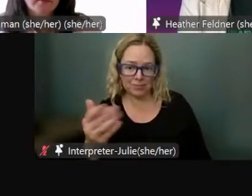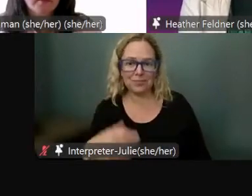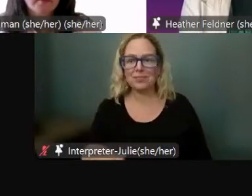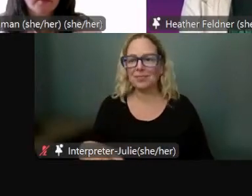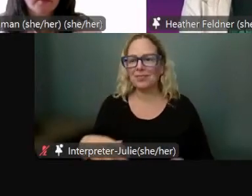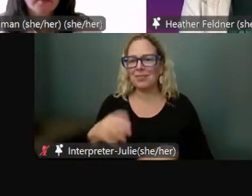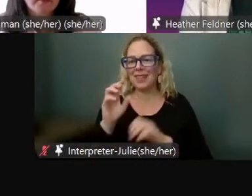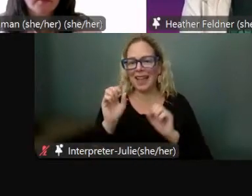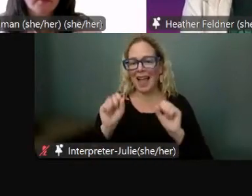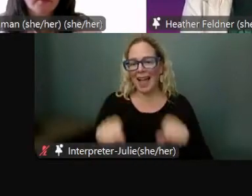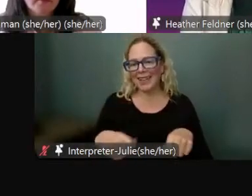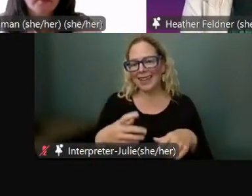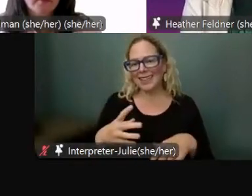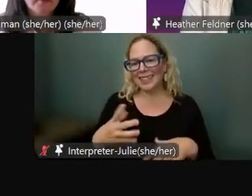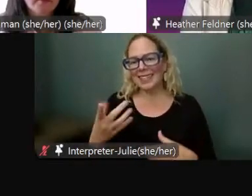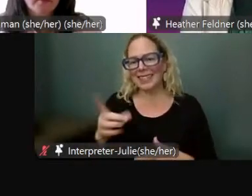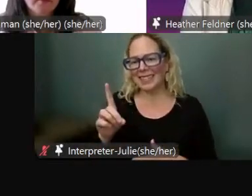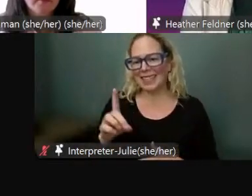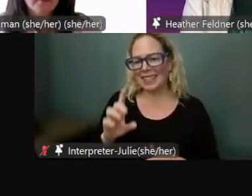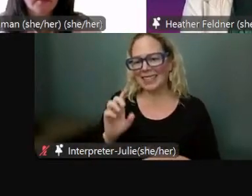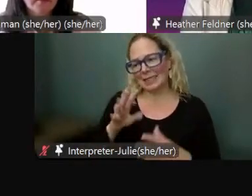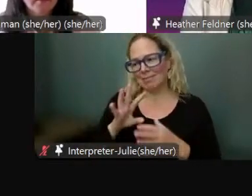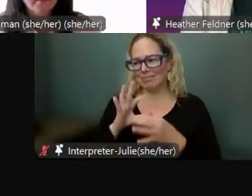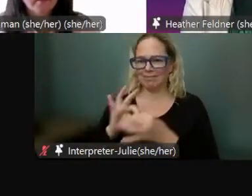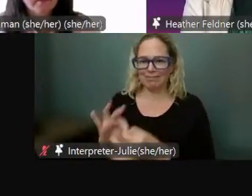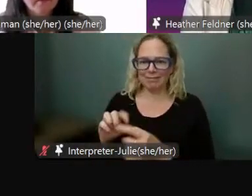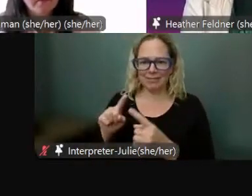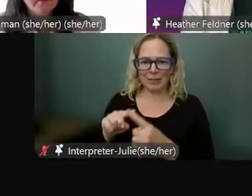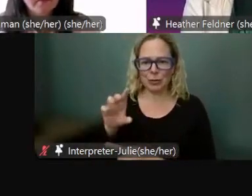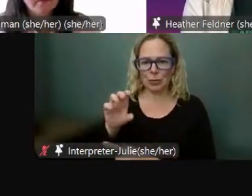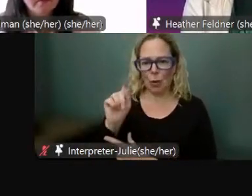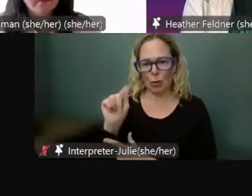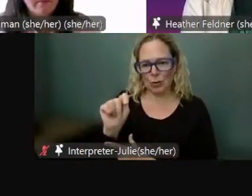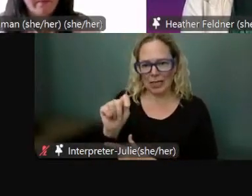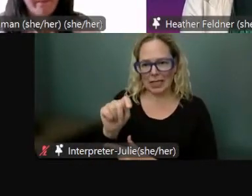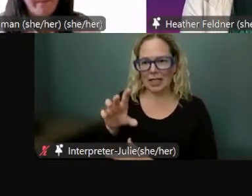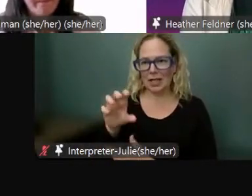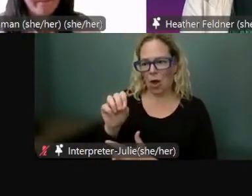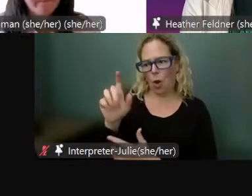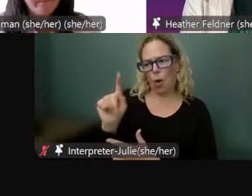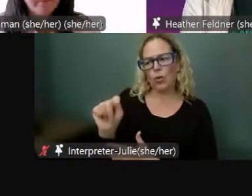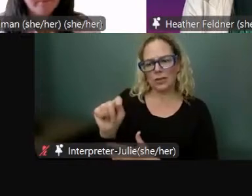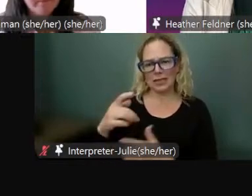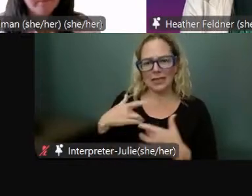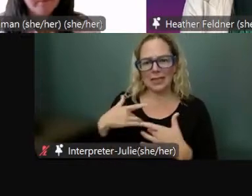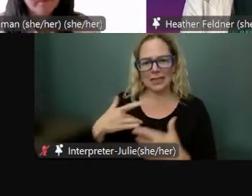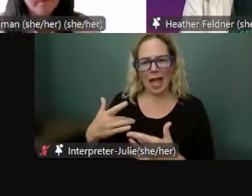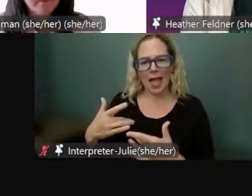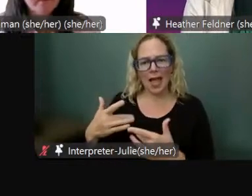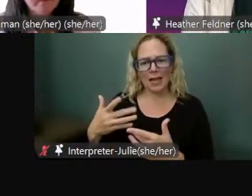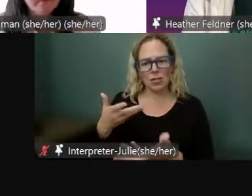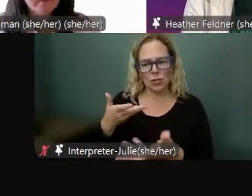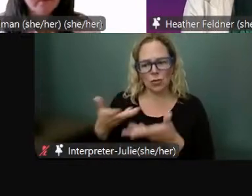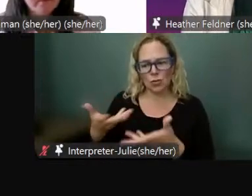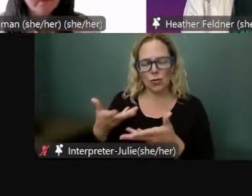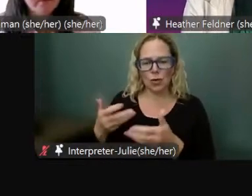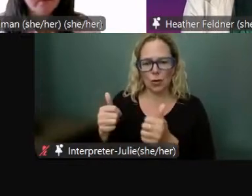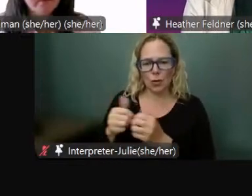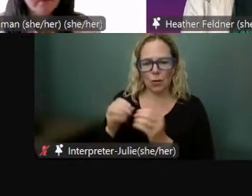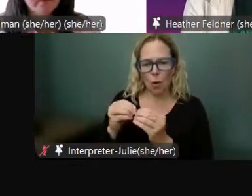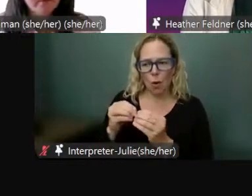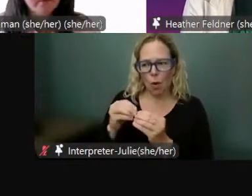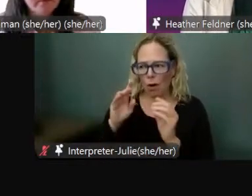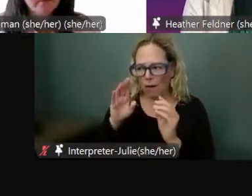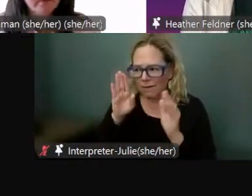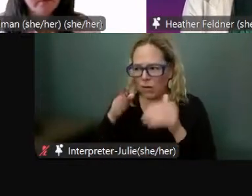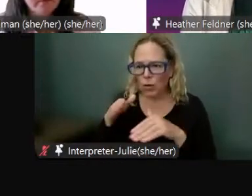OT field. So occupational therapy definitely takes more into account the environmental impact on people, because we think